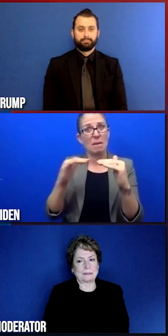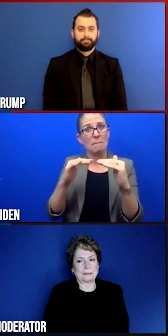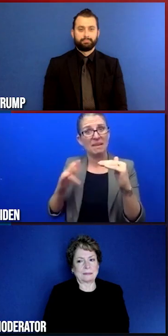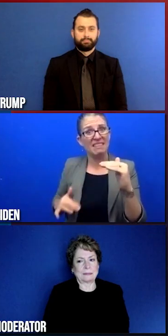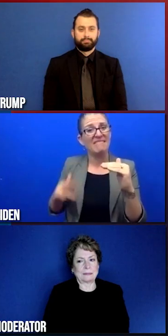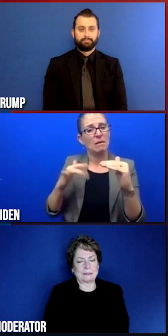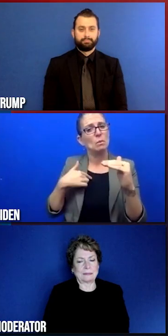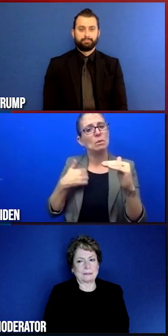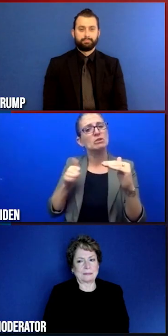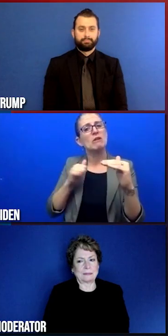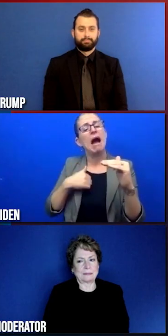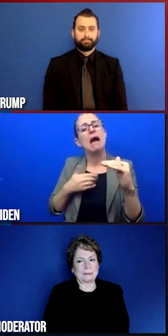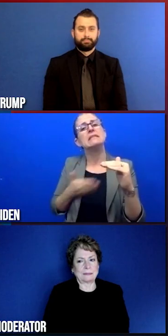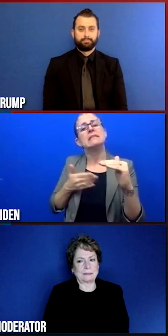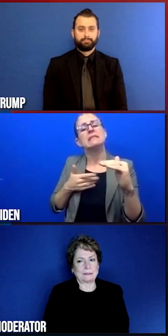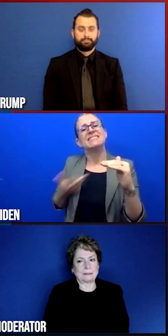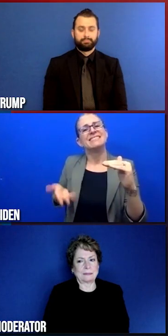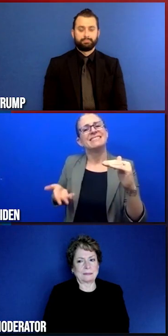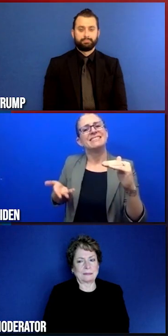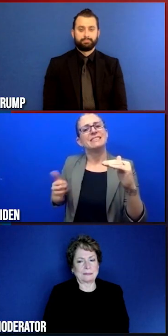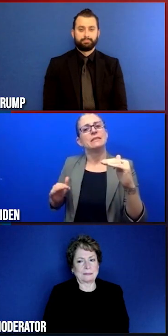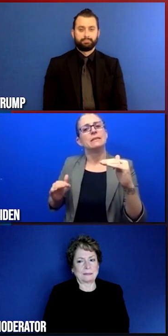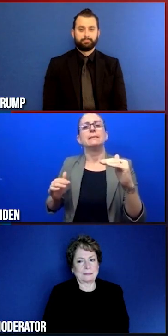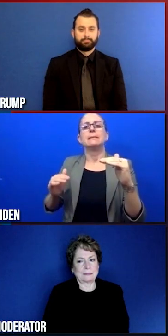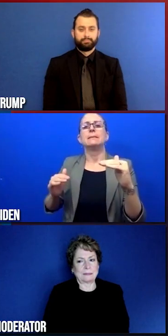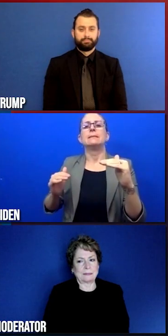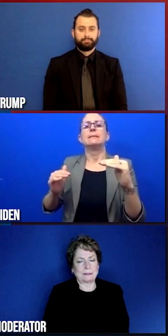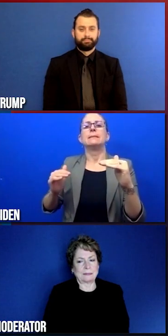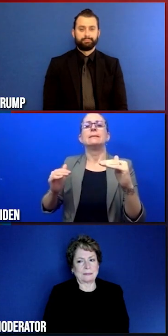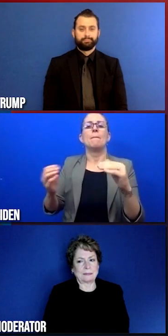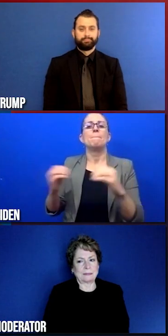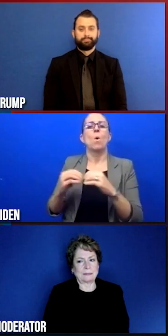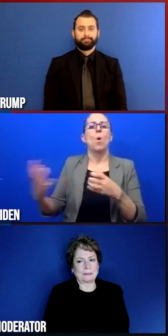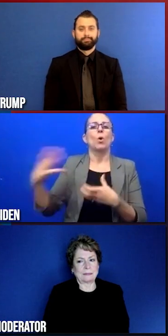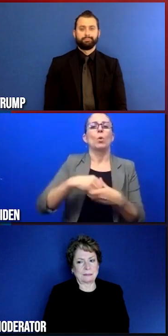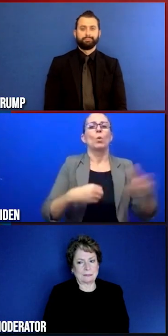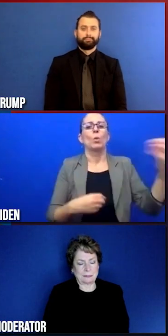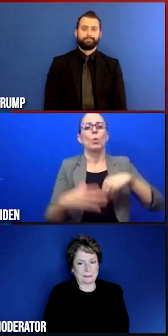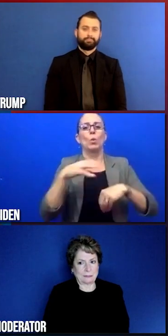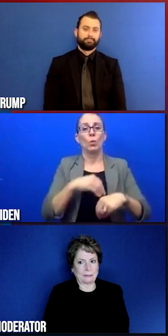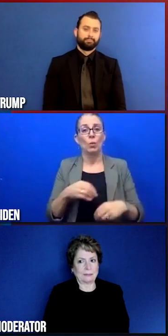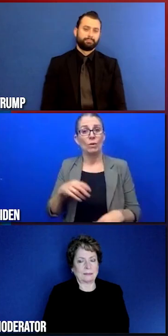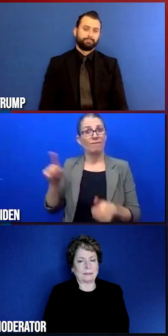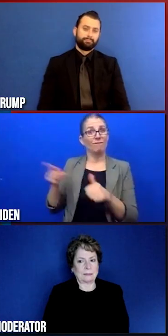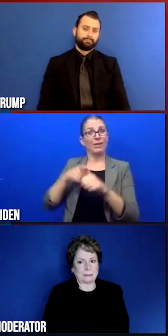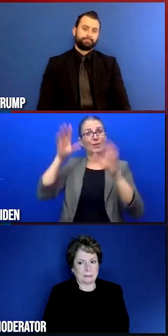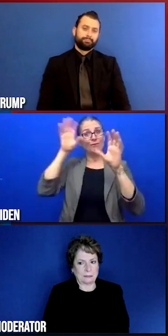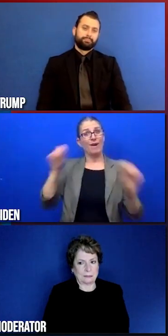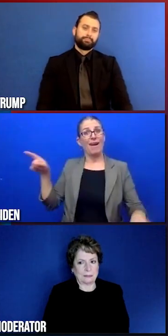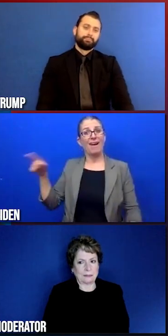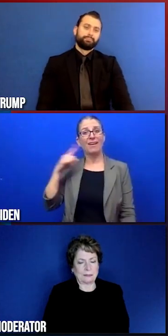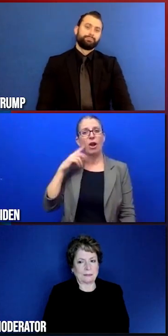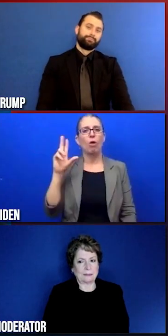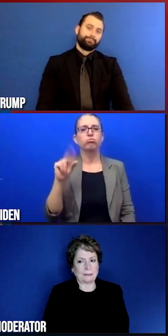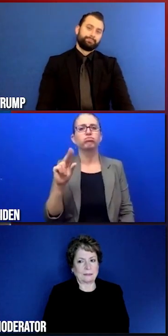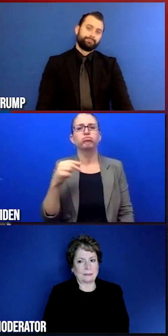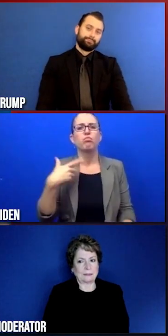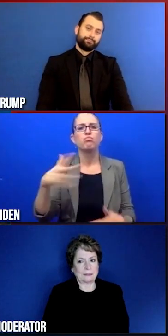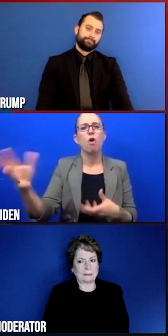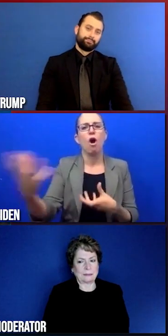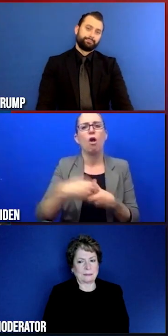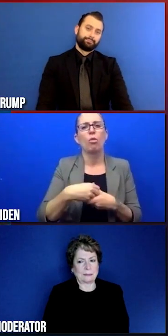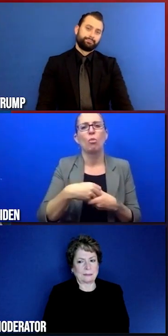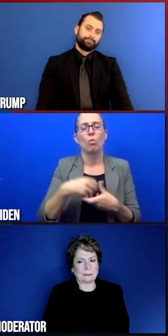not exclusion. This is the first president to come along and says, that's the end of that. We're not going to do that anymore. We have to provide for